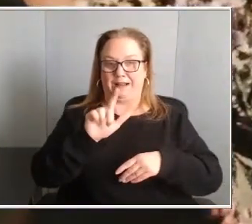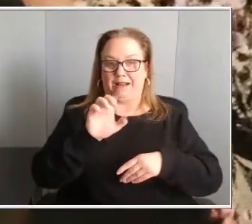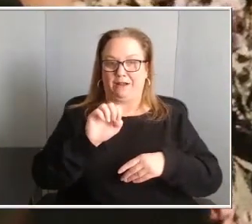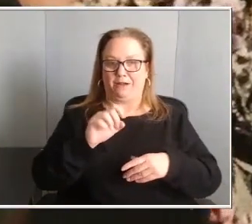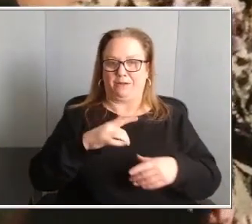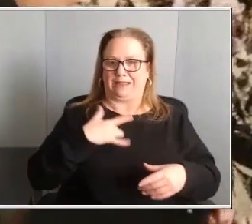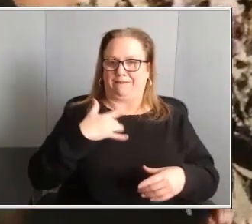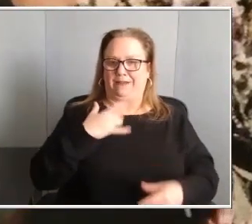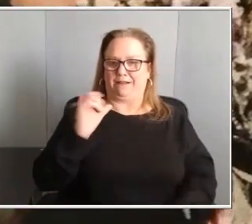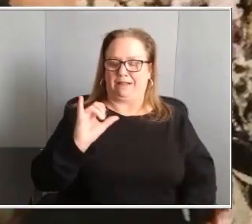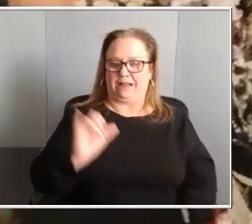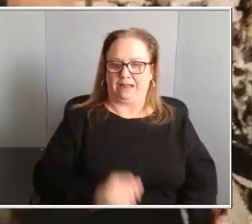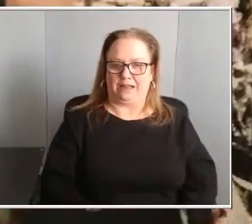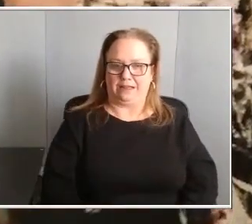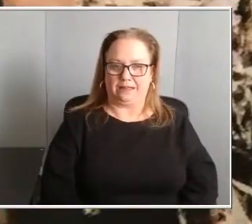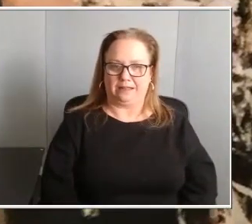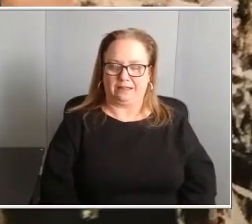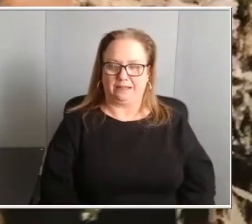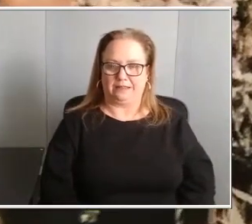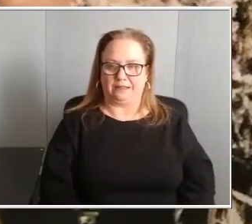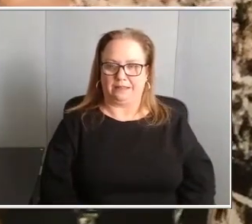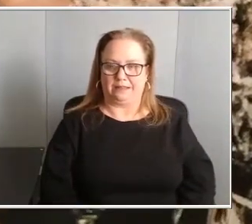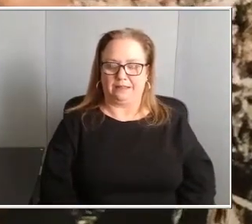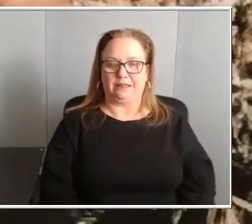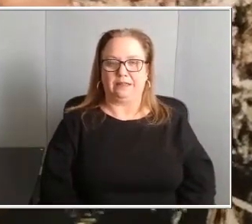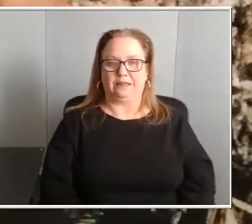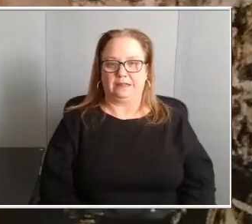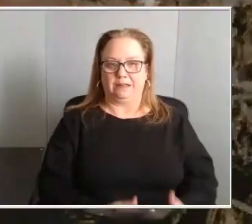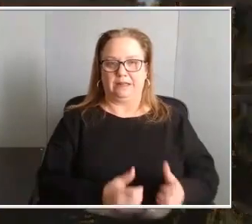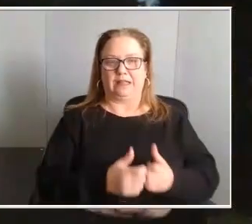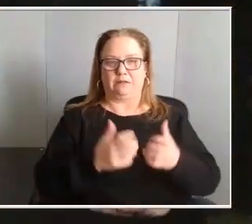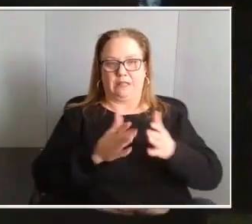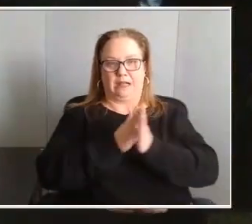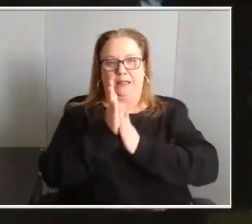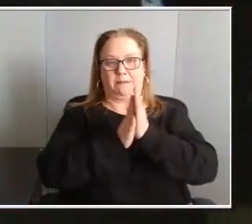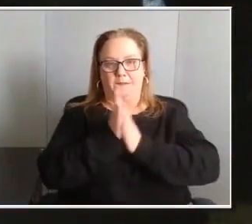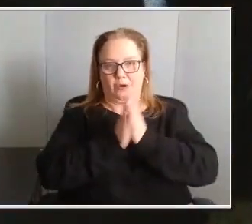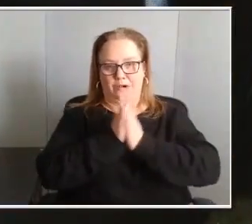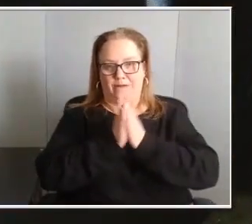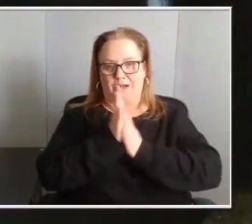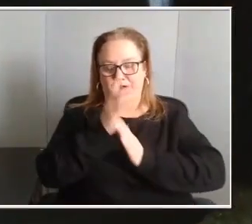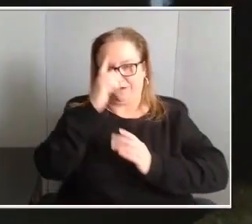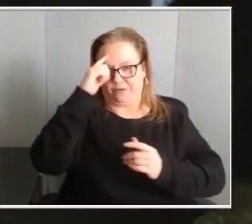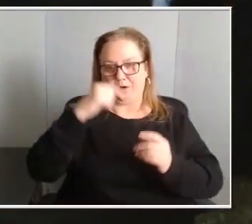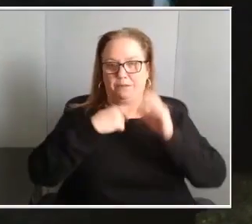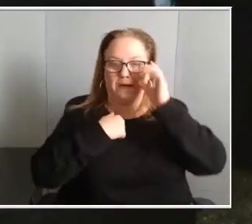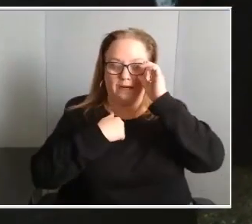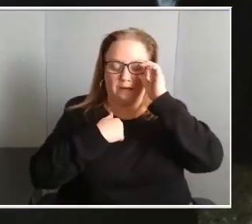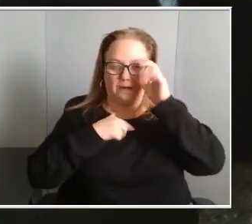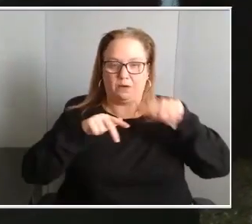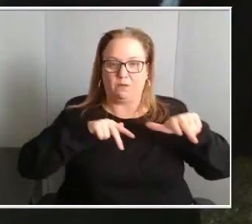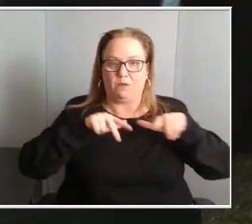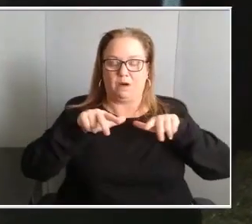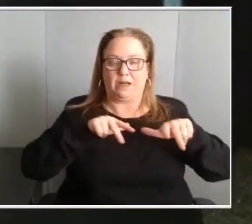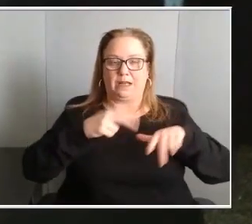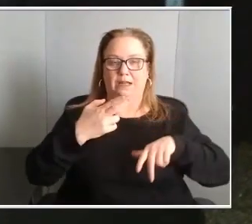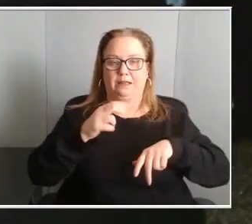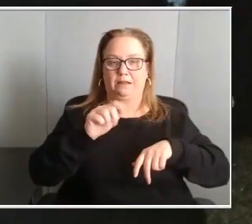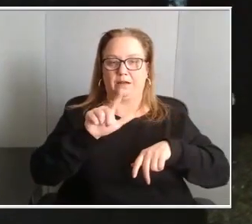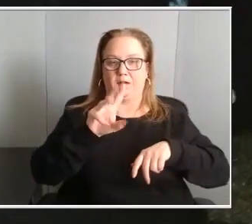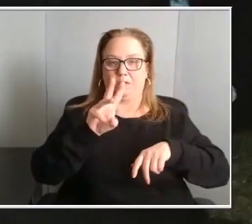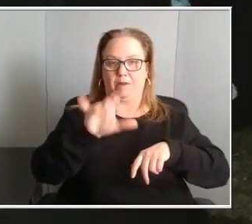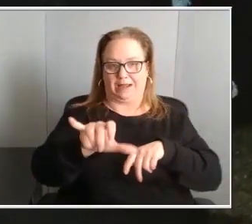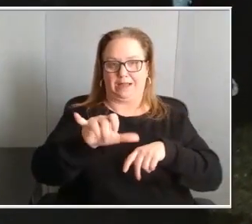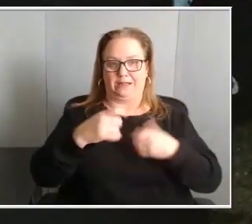like? Well, that was a lot of the motivating factor for me walking in the hallways to